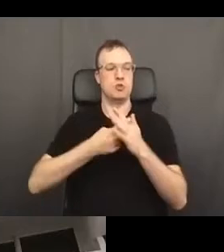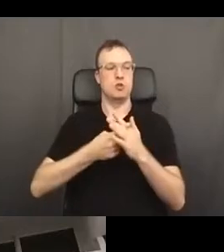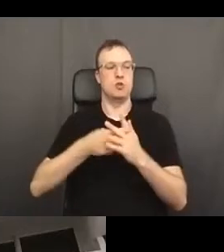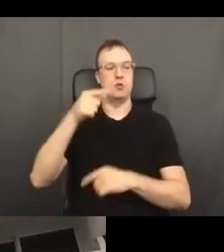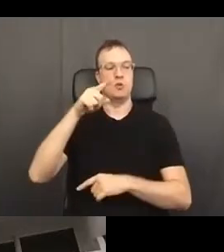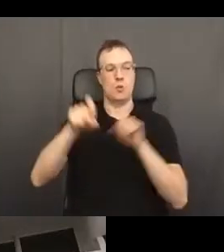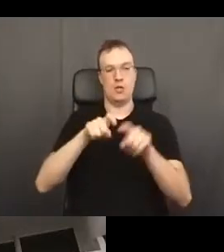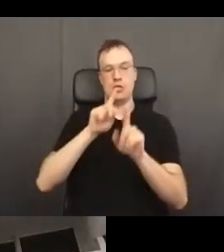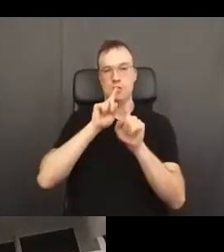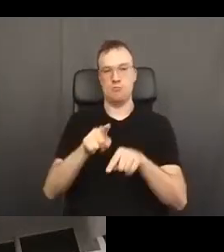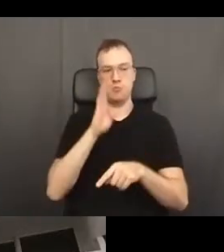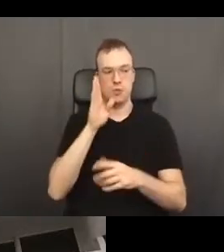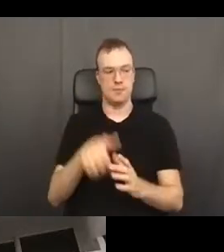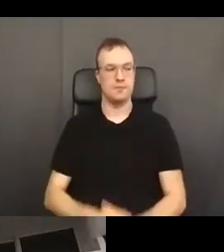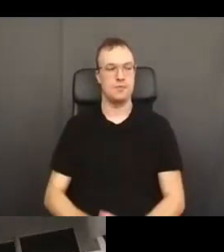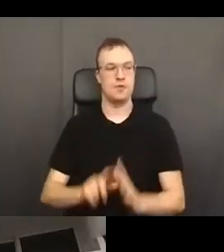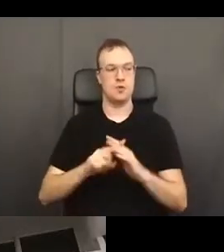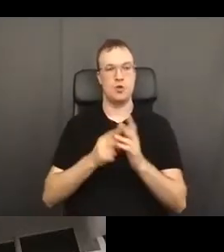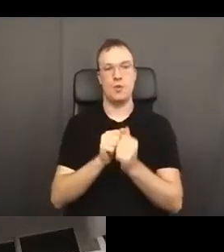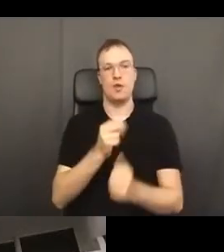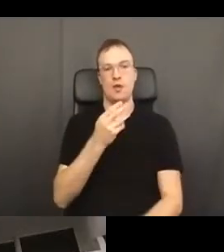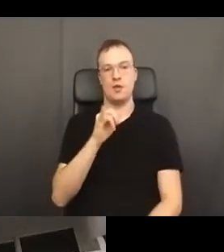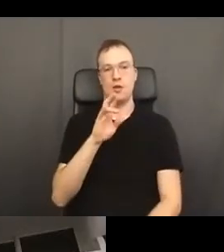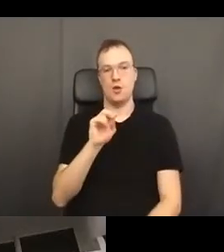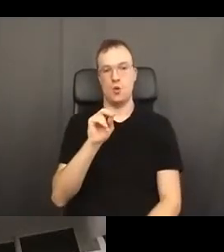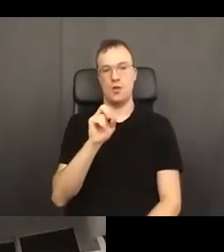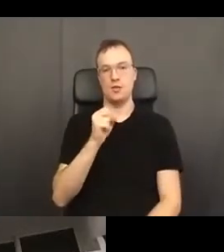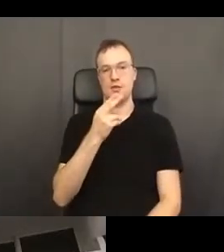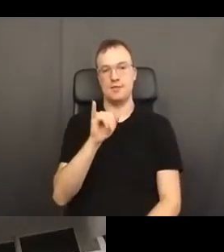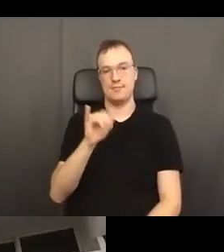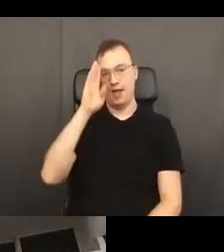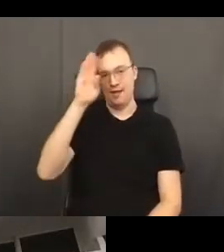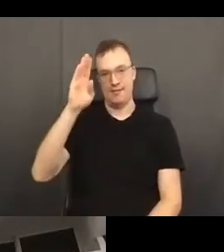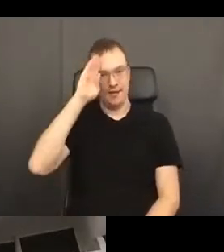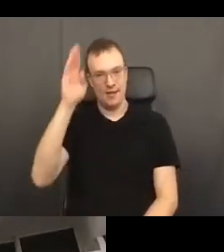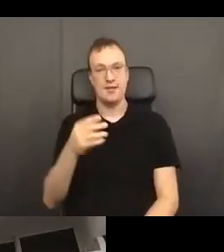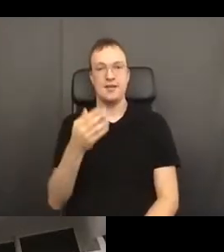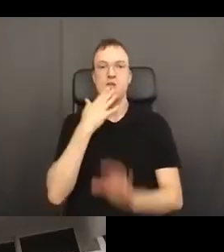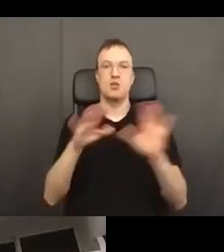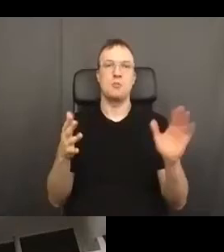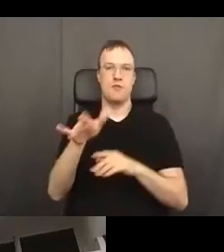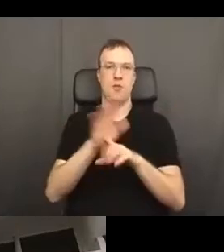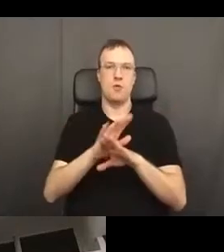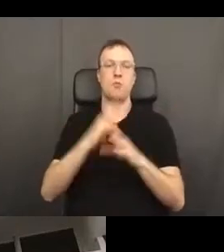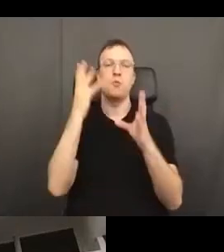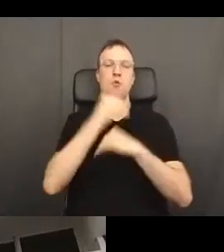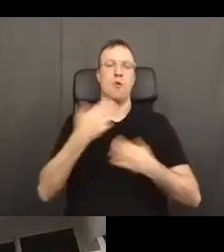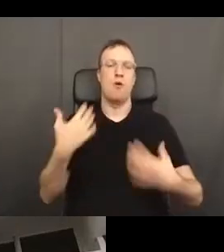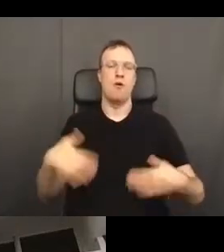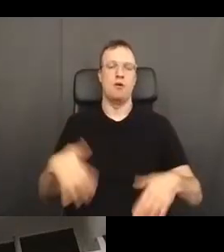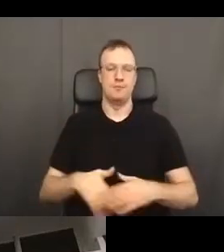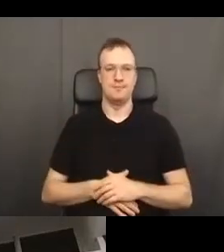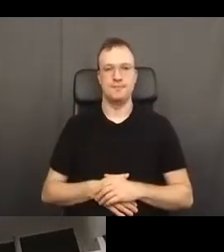questions. So I'll start with Hiroshi. Hi. Thank you for that film. It was really beautiful. So